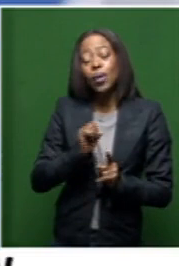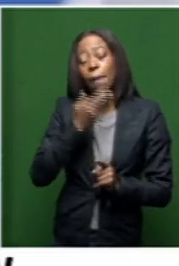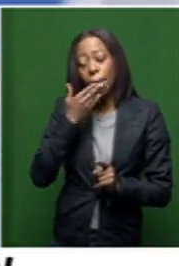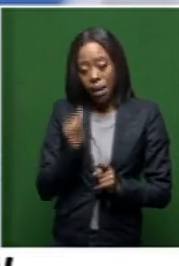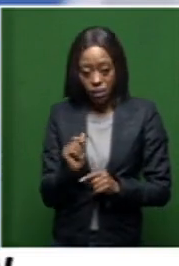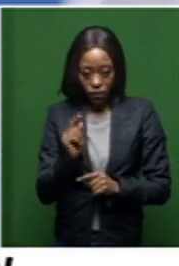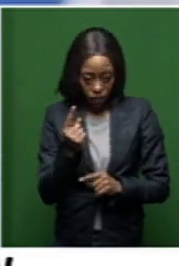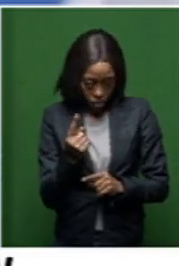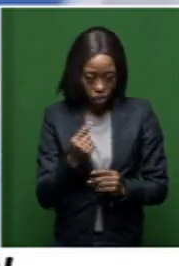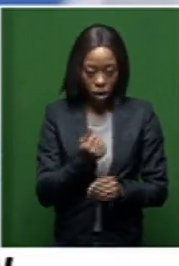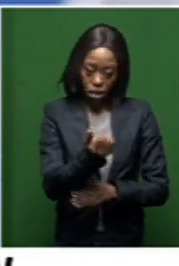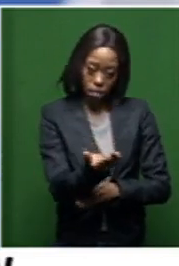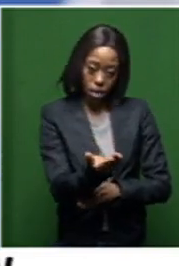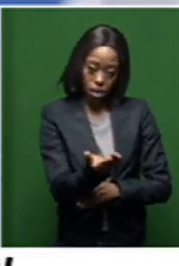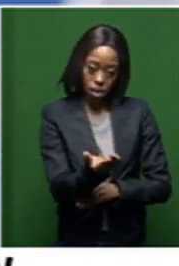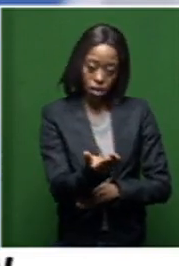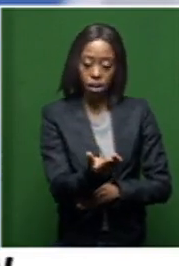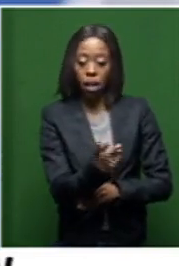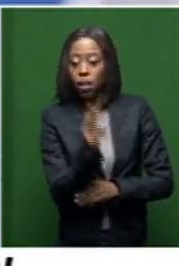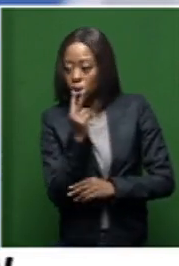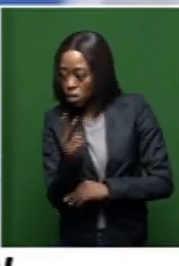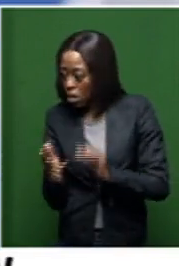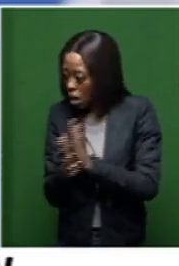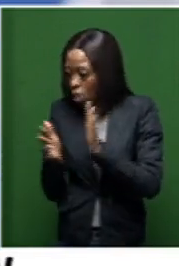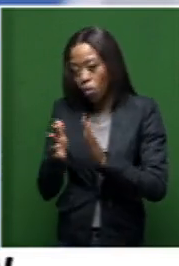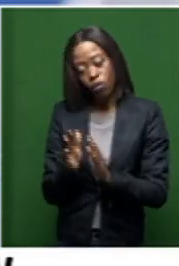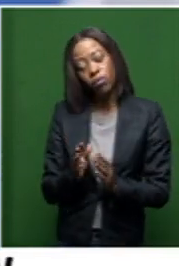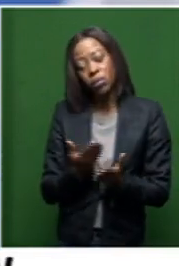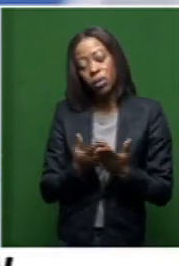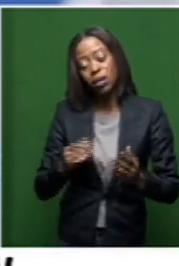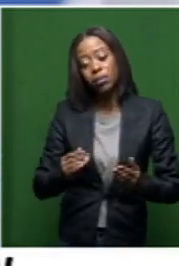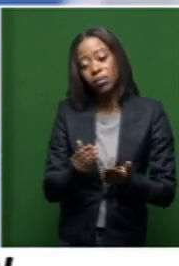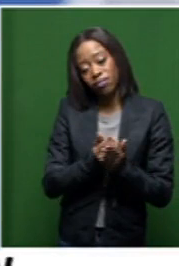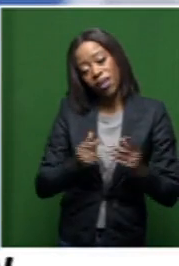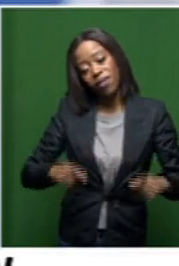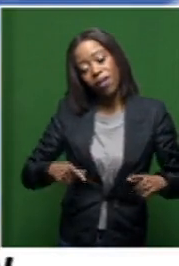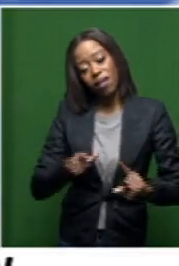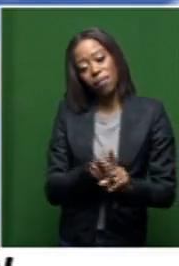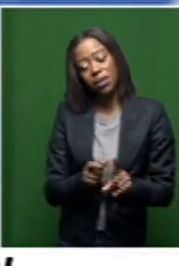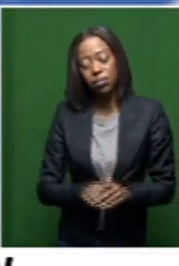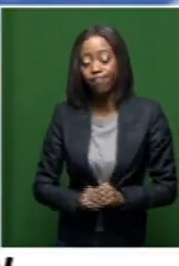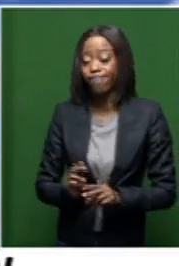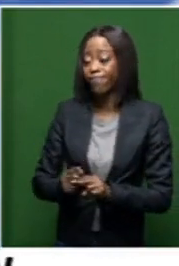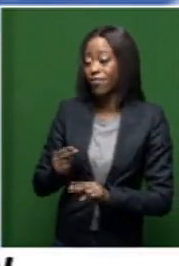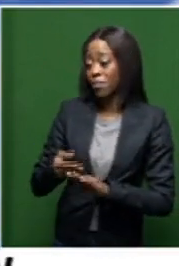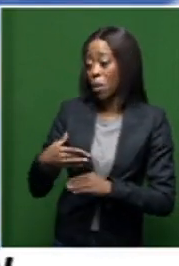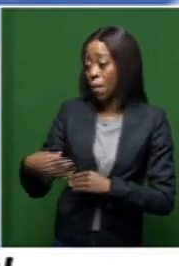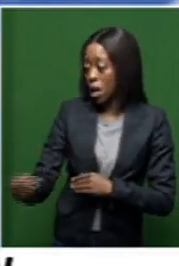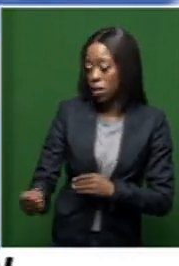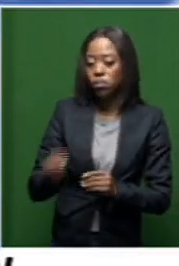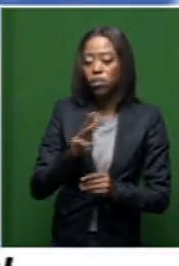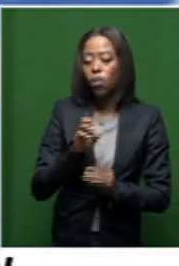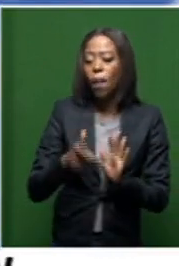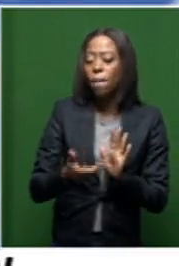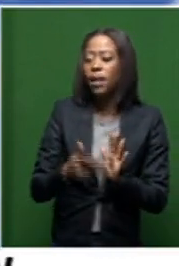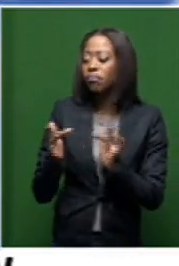to first start the application and see if you're eligible. It really could save a life. And just finally, as I let you go, quickly a website,